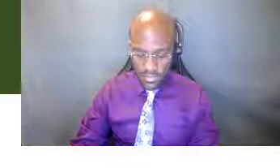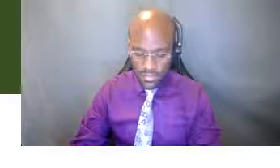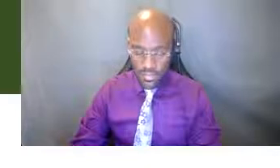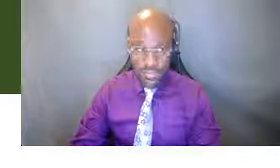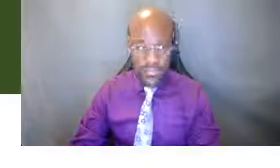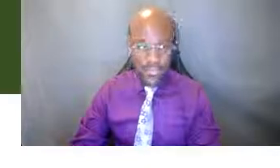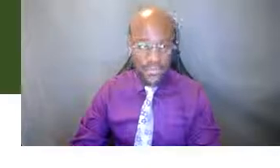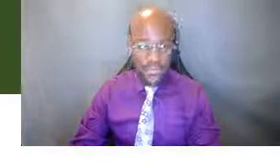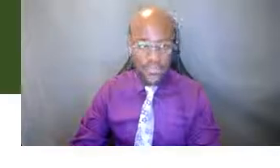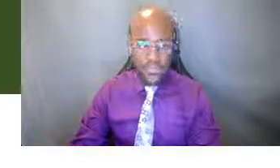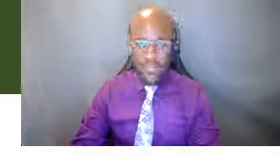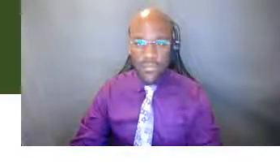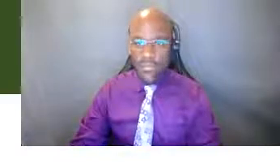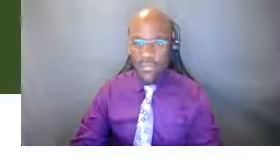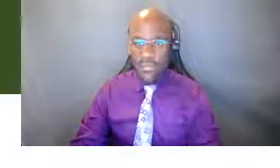So the